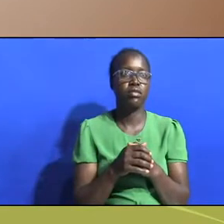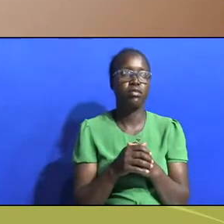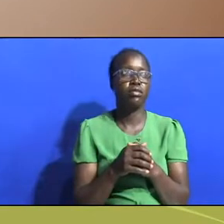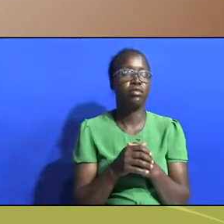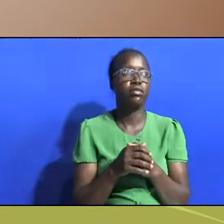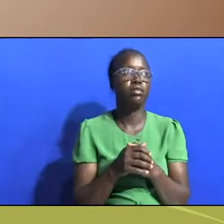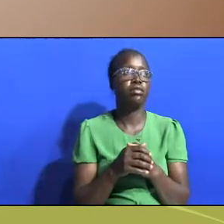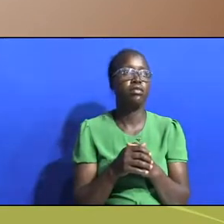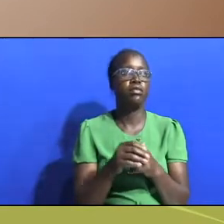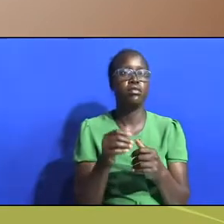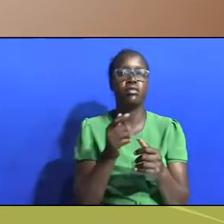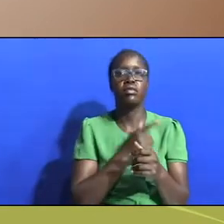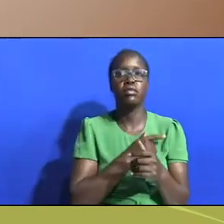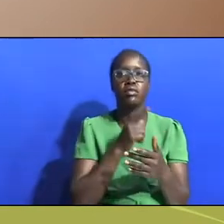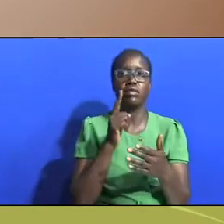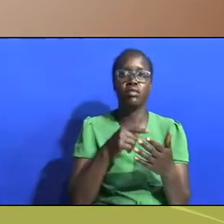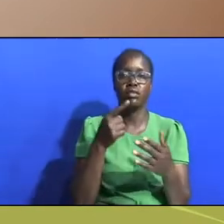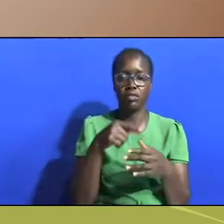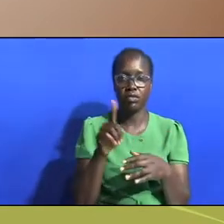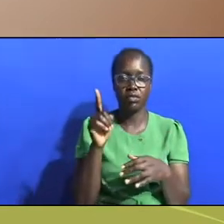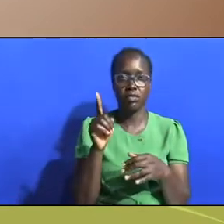What was number one?